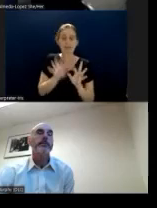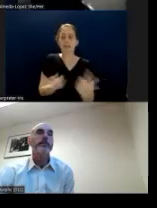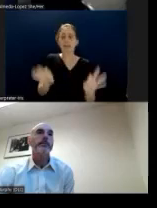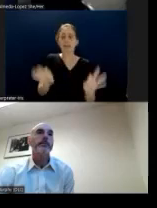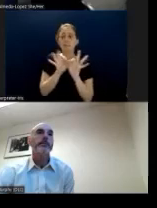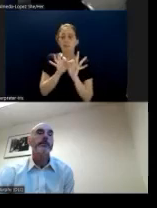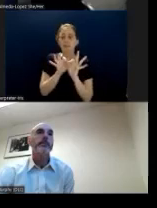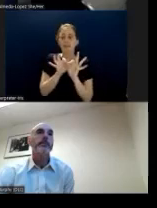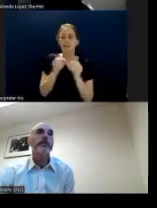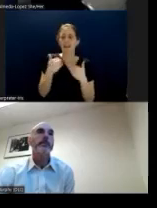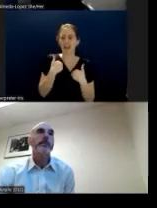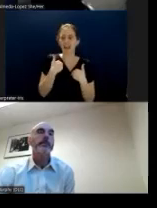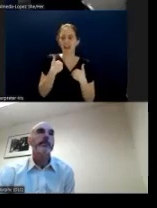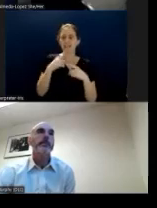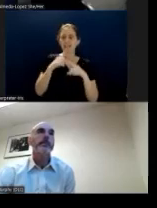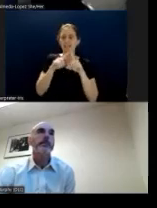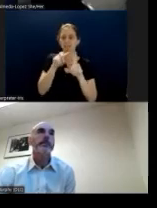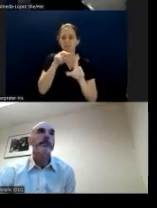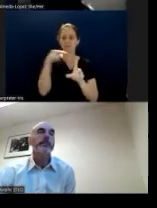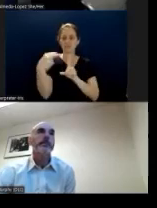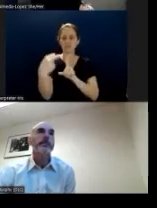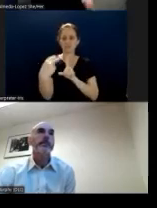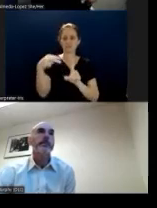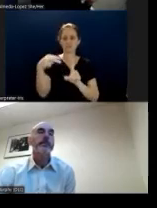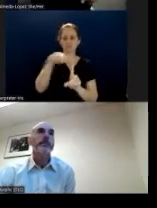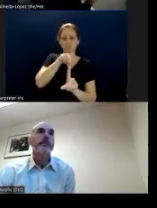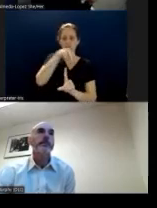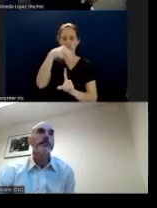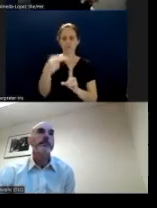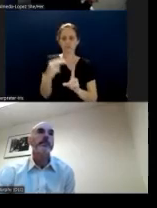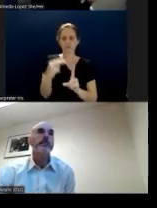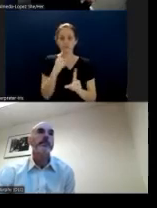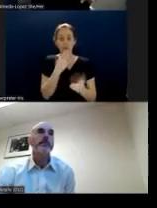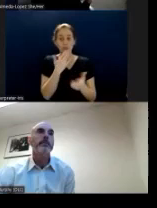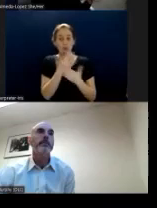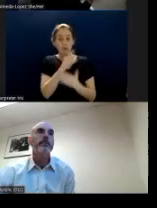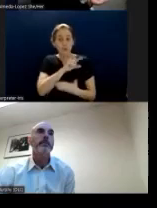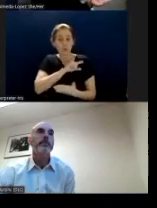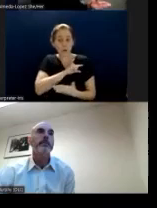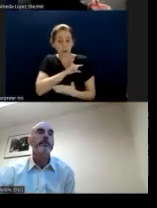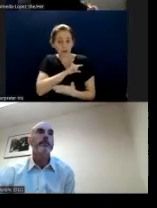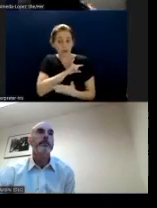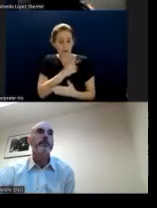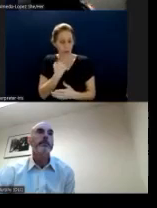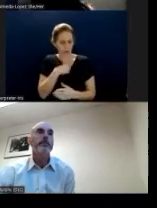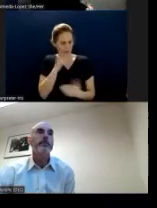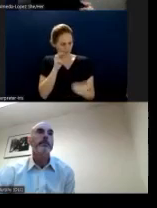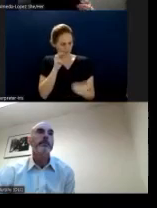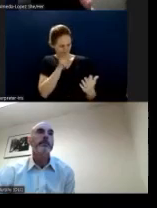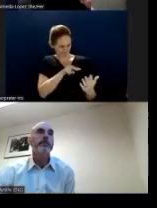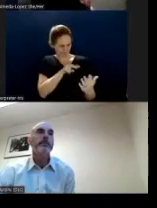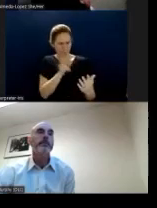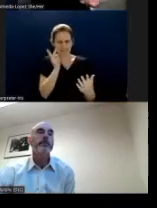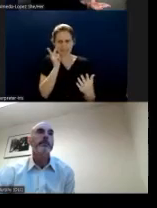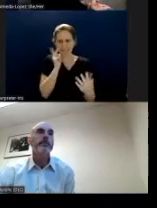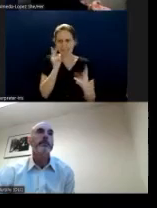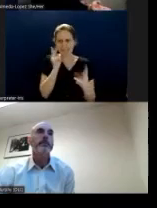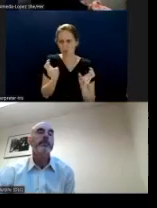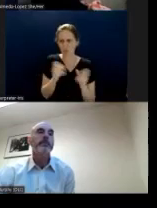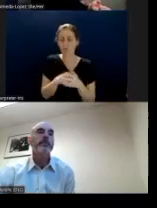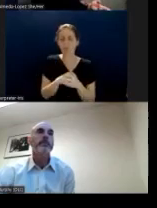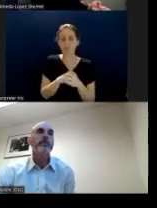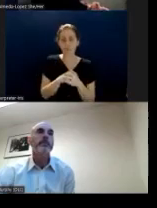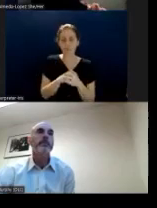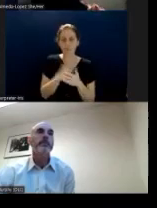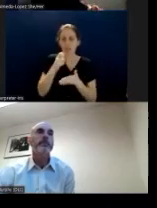try and get pictures from multiple angles and make sure they're of decent enough quality that we can see what's going on. And take notes